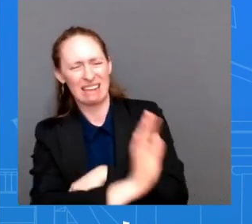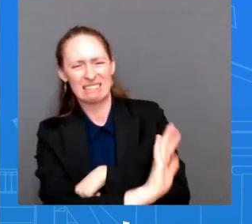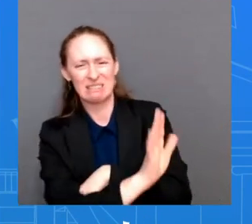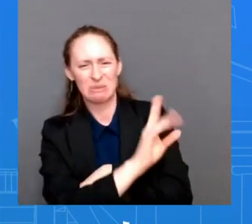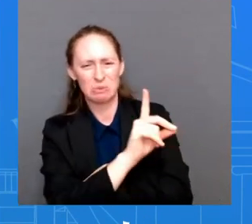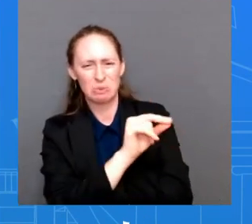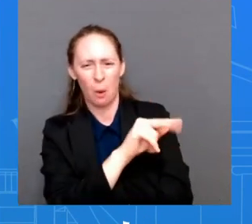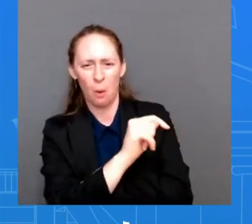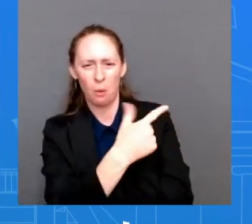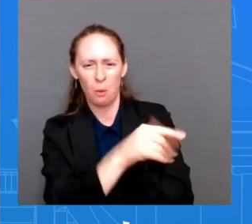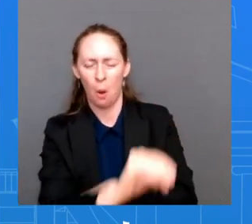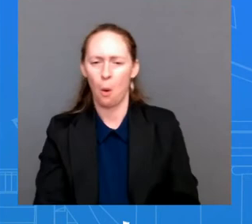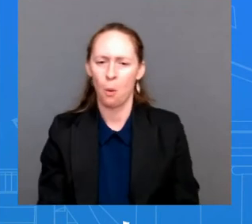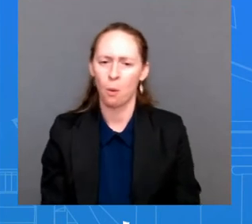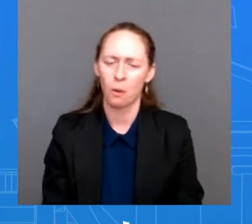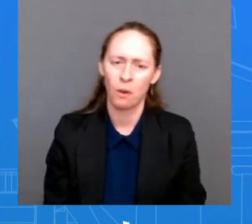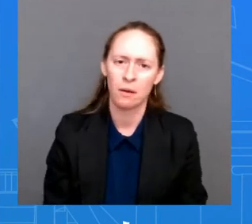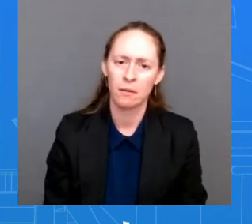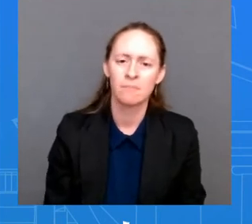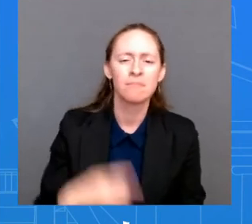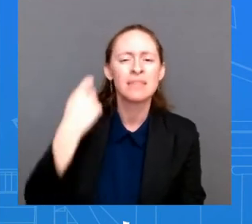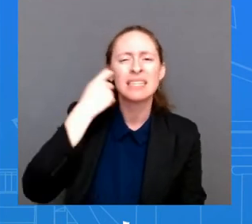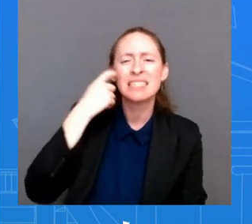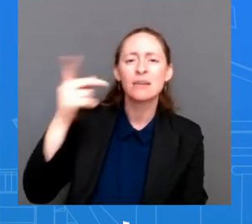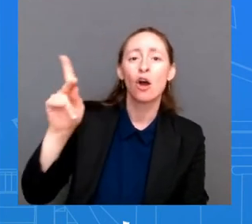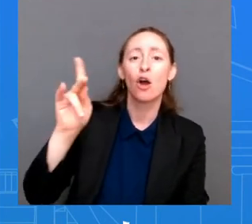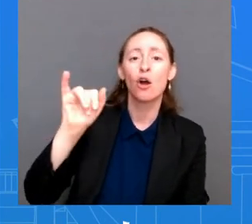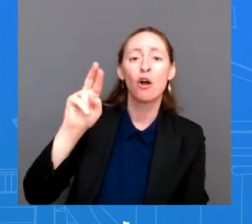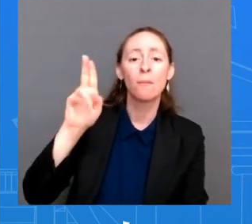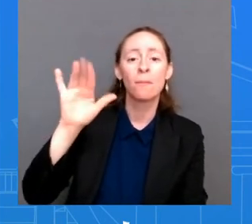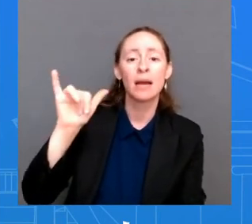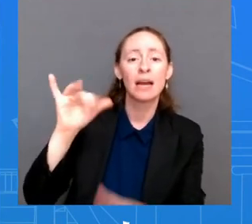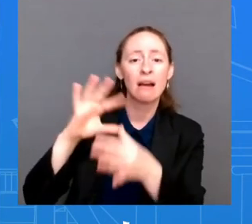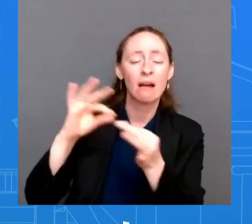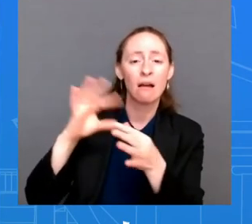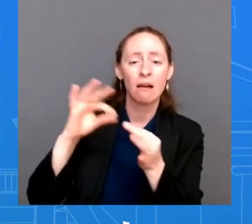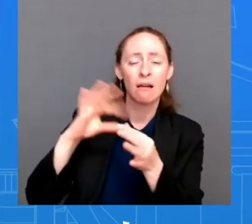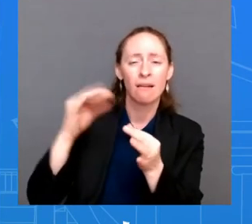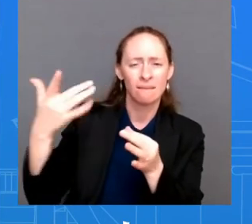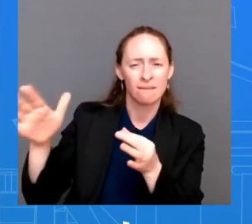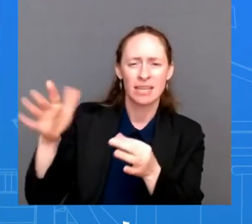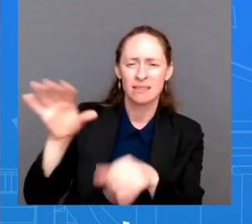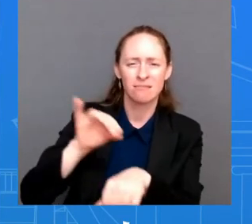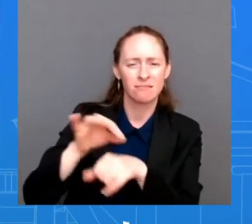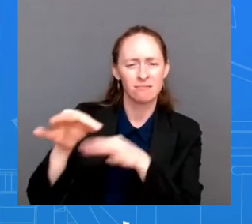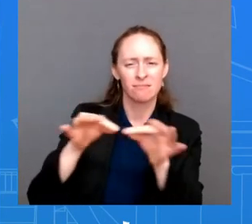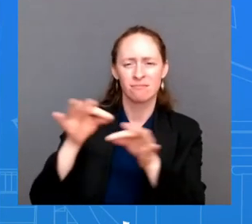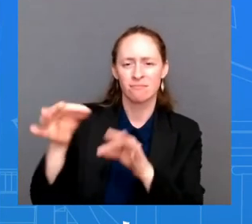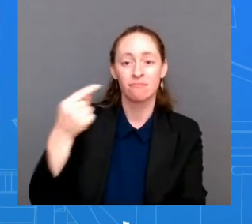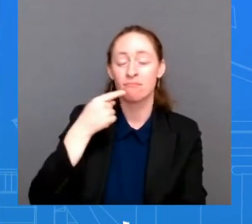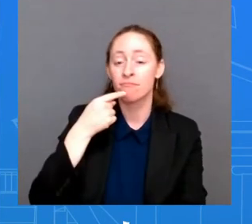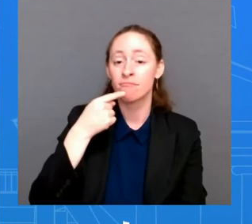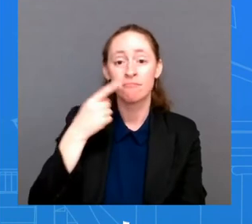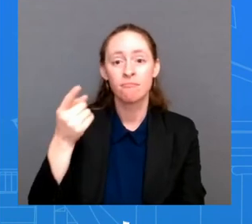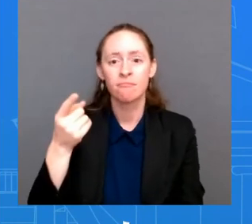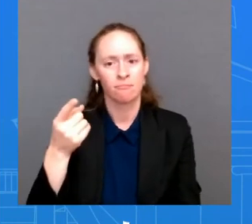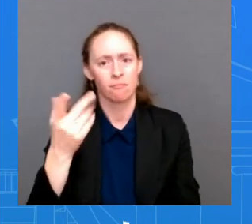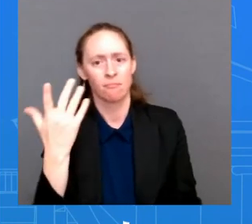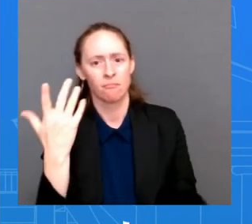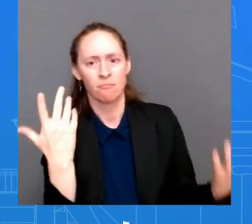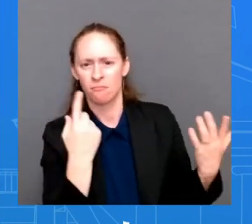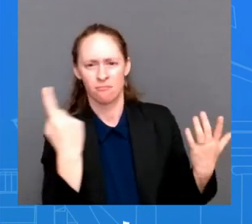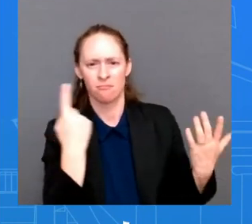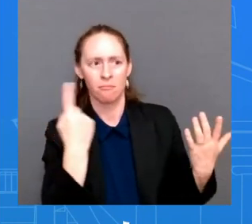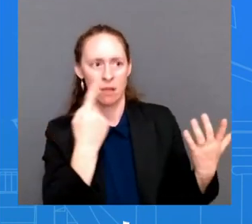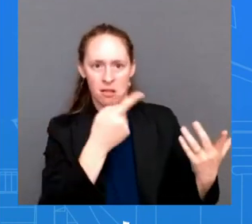um i have not seen those reports so i'm just going to say they were going to maybe shoot down her plane or that they would it would be within their rights to shoot down all right well we have